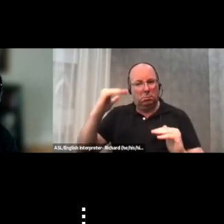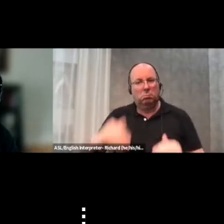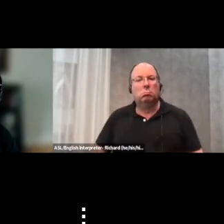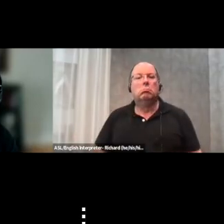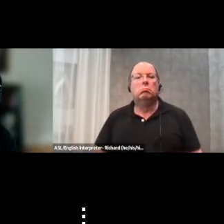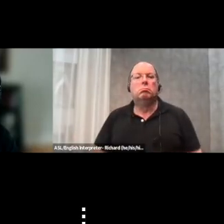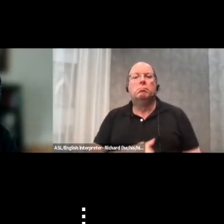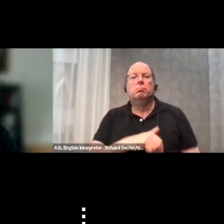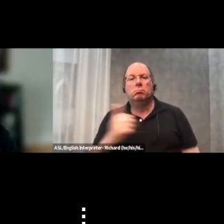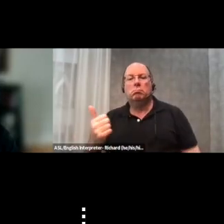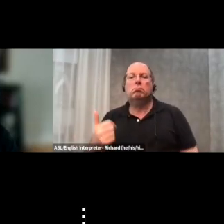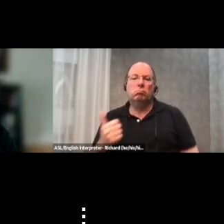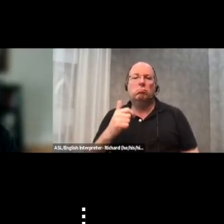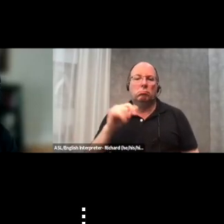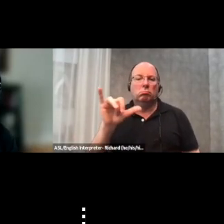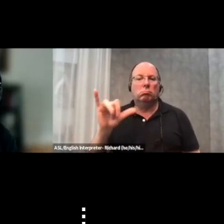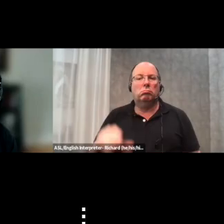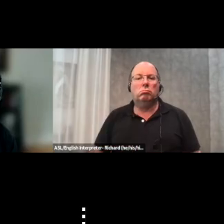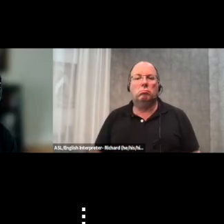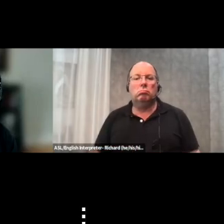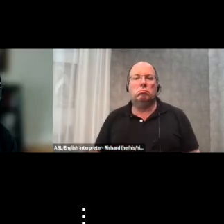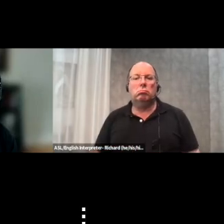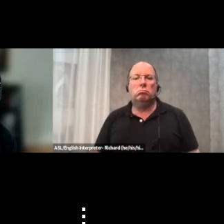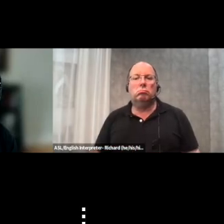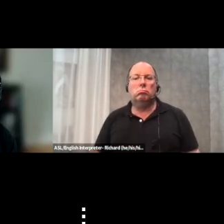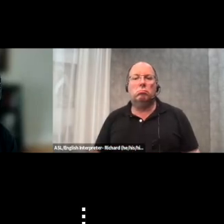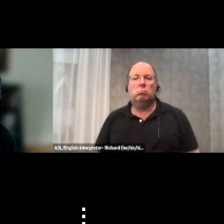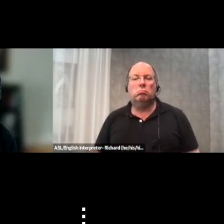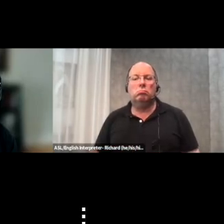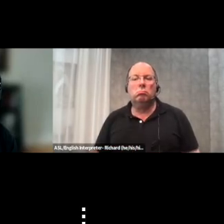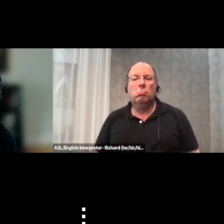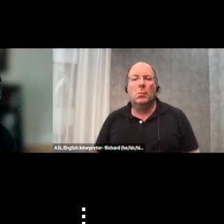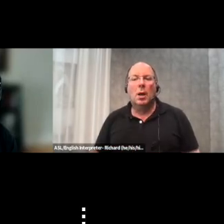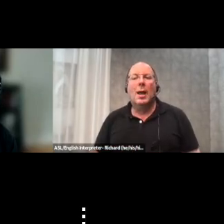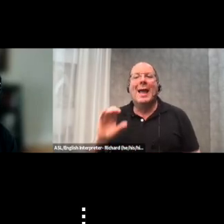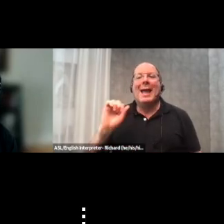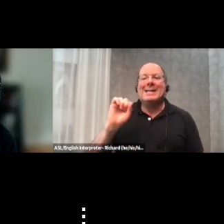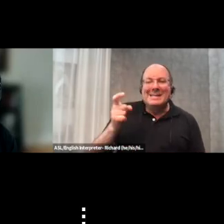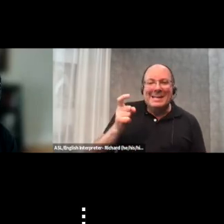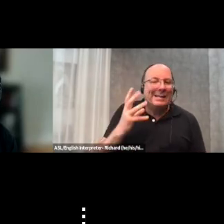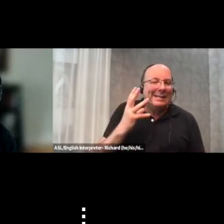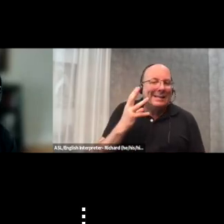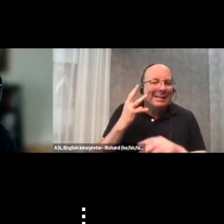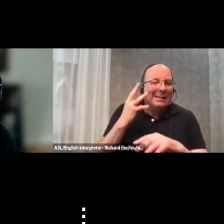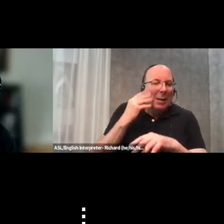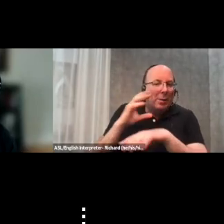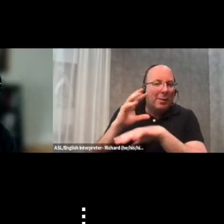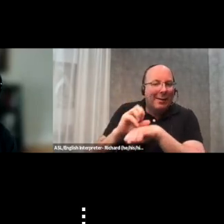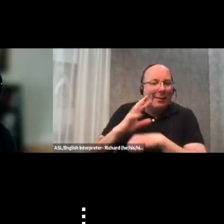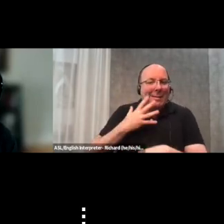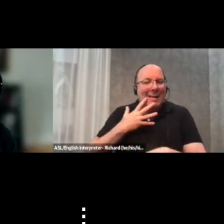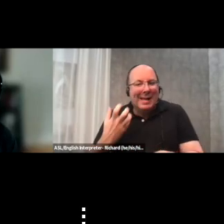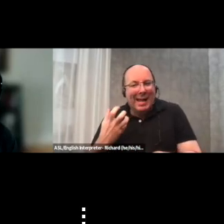A big difference when it comes to level of experience in certain sexual/kink practices as well could impact that.